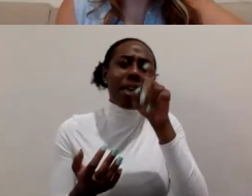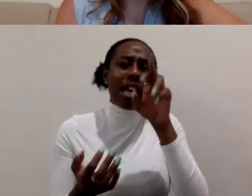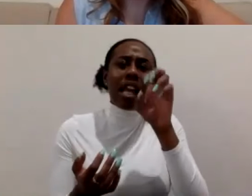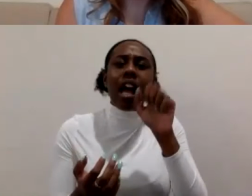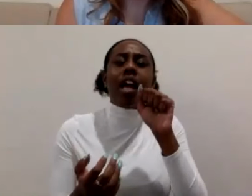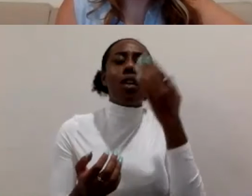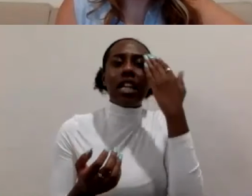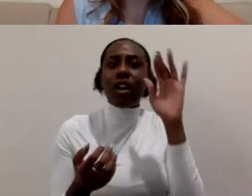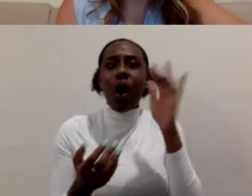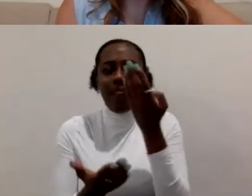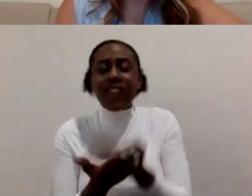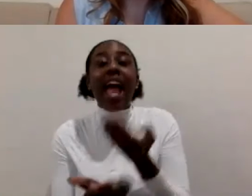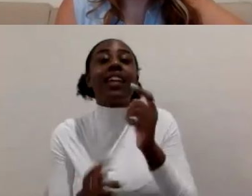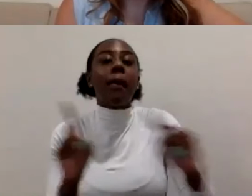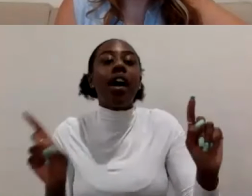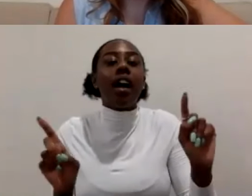many notes. But